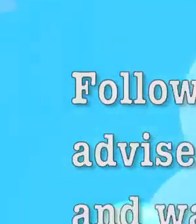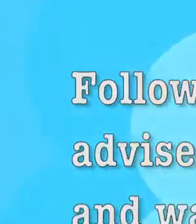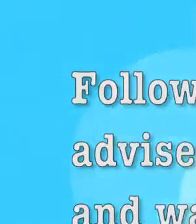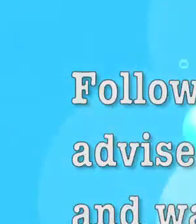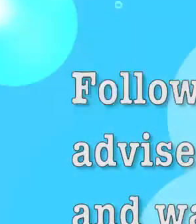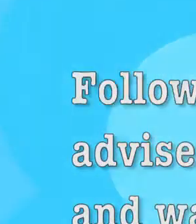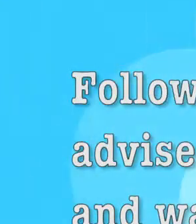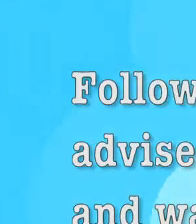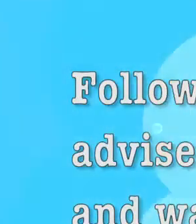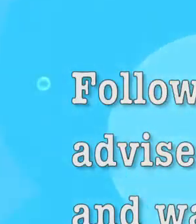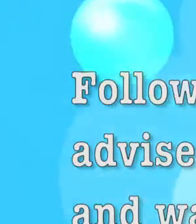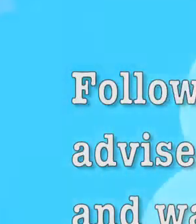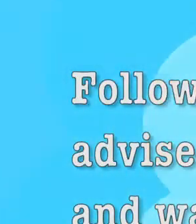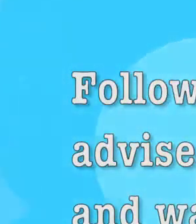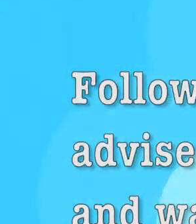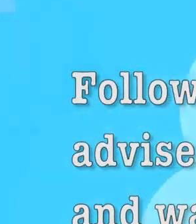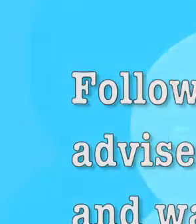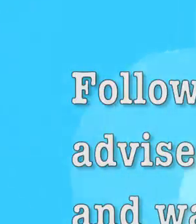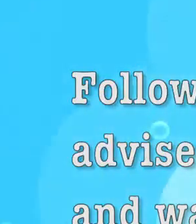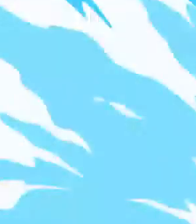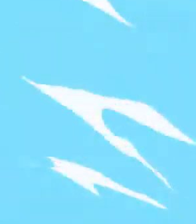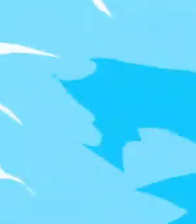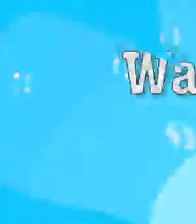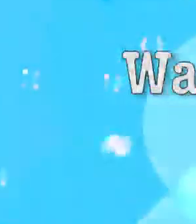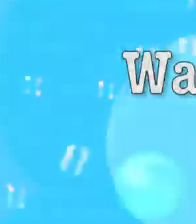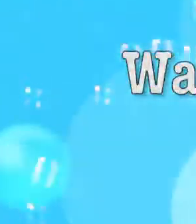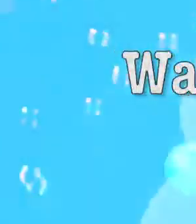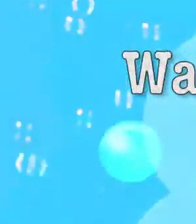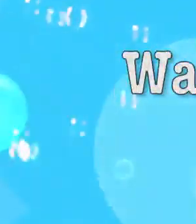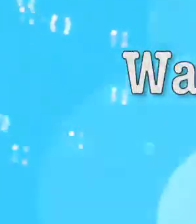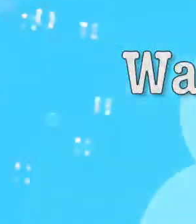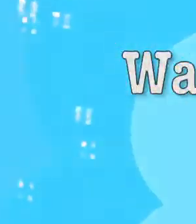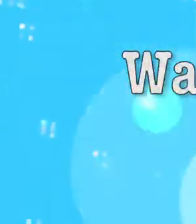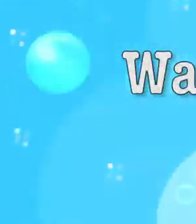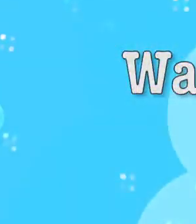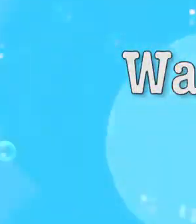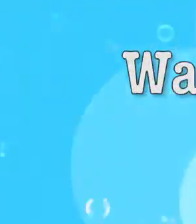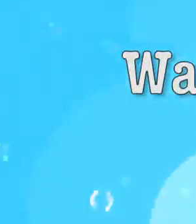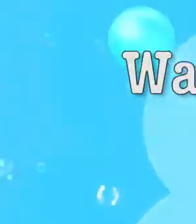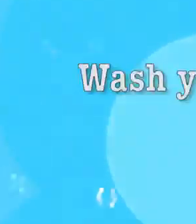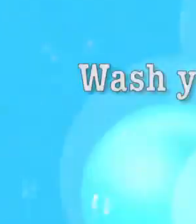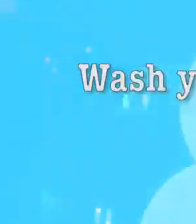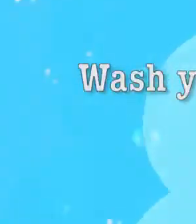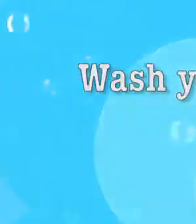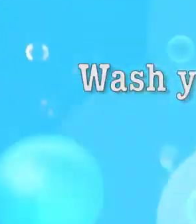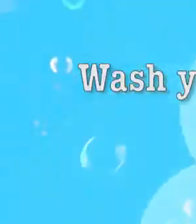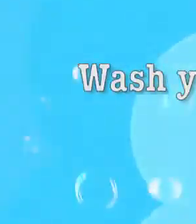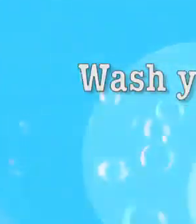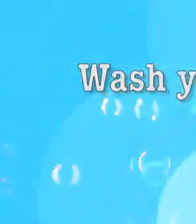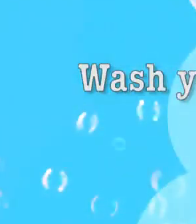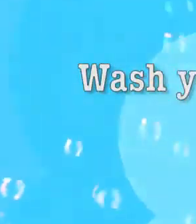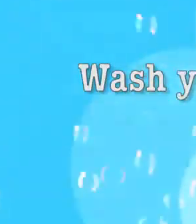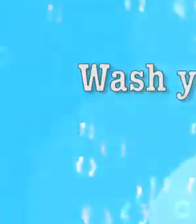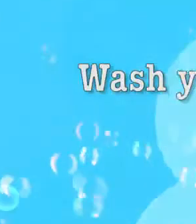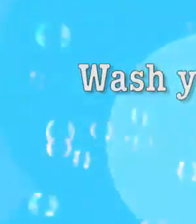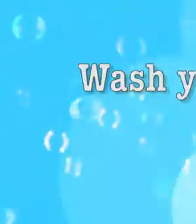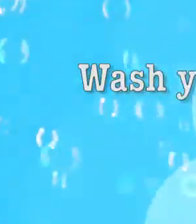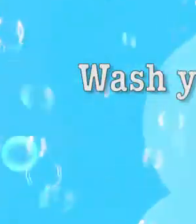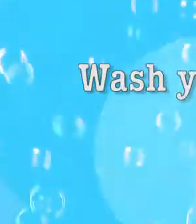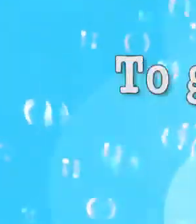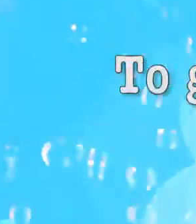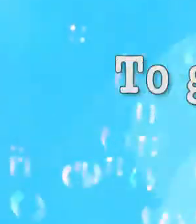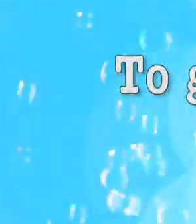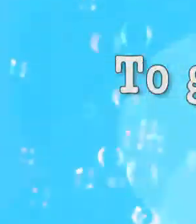place. Follow my advice today and wash the germs away. Wash your hands with soap